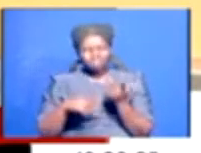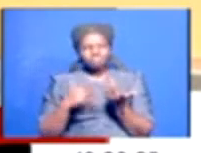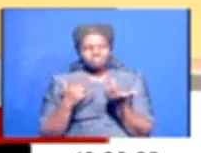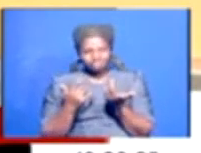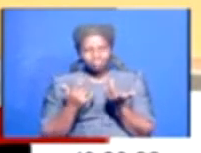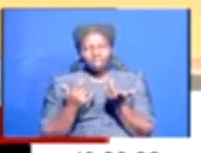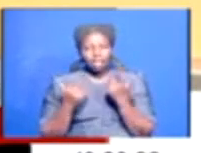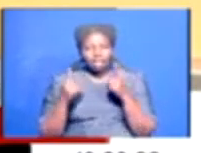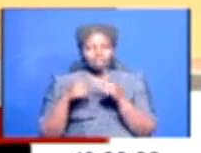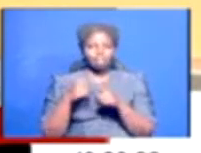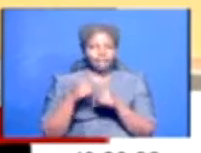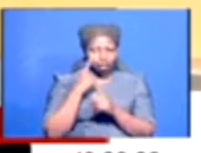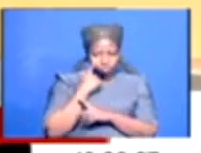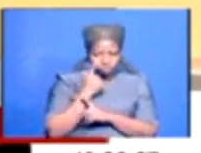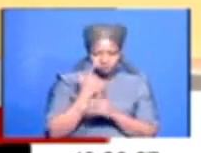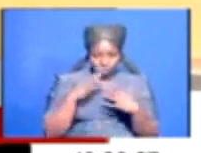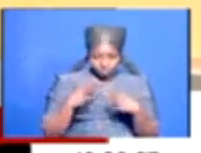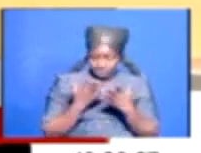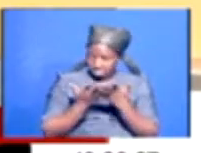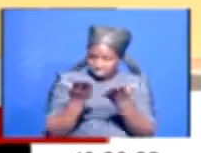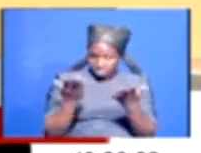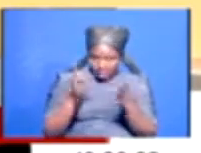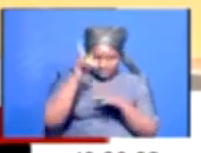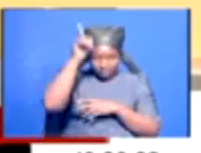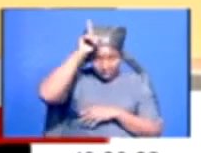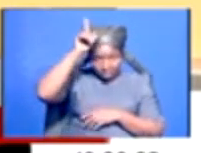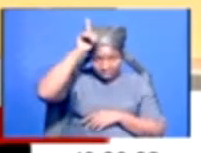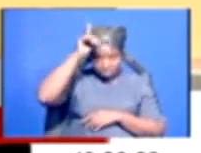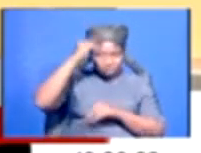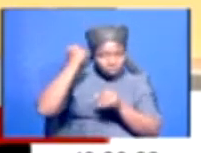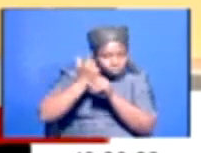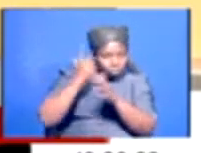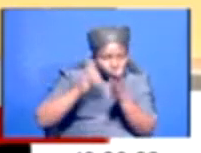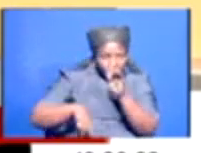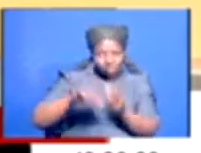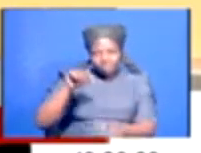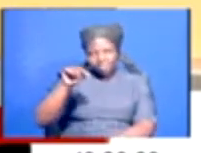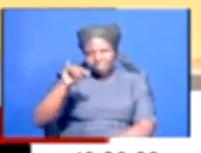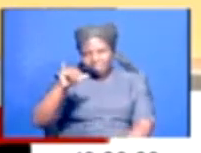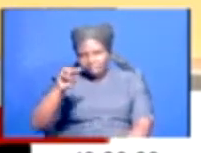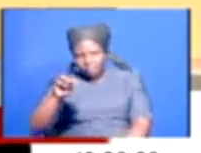I saw people doing in village gym work with those